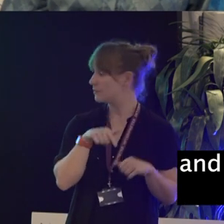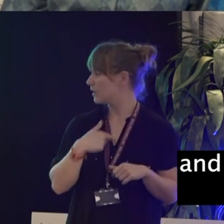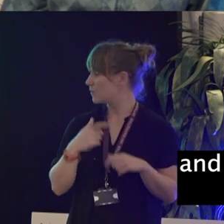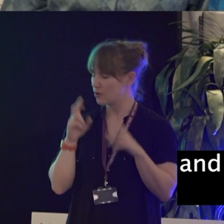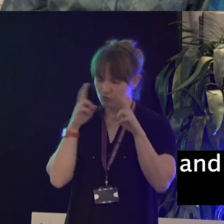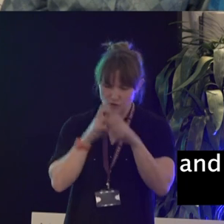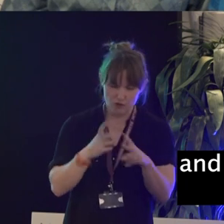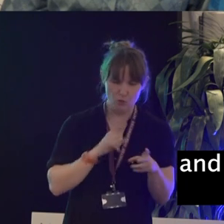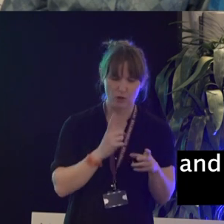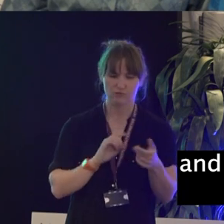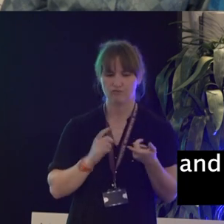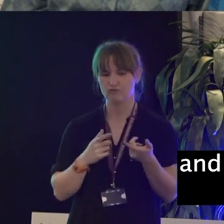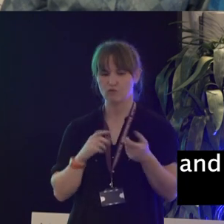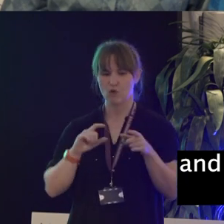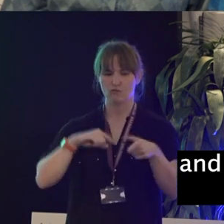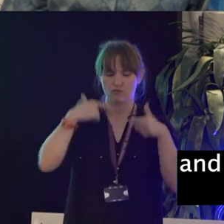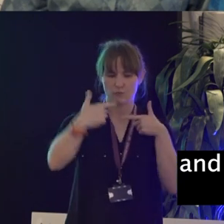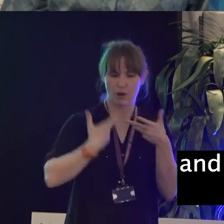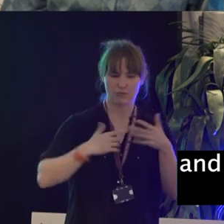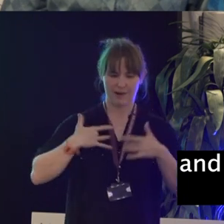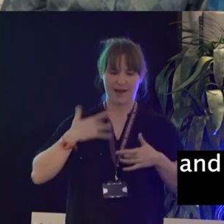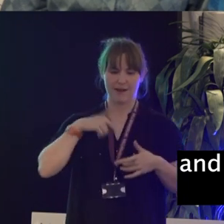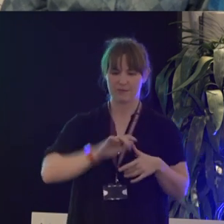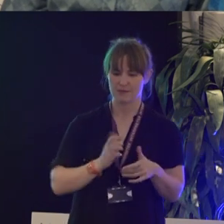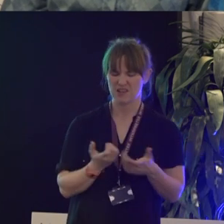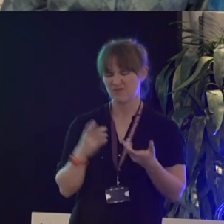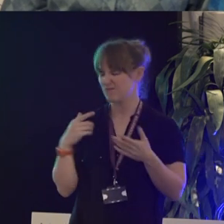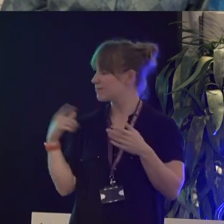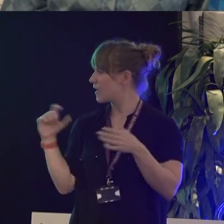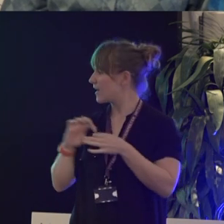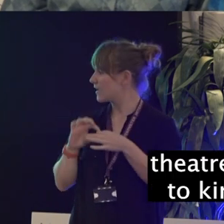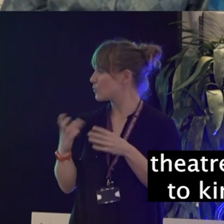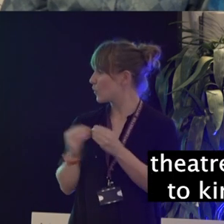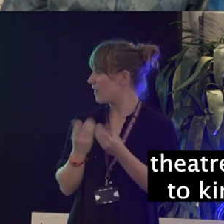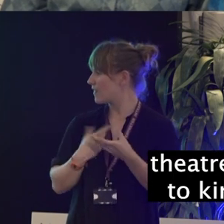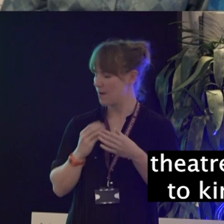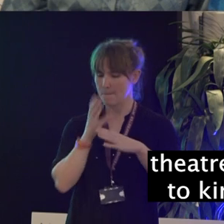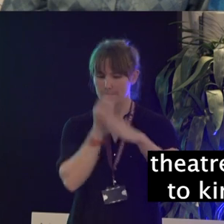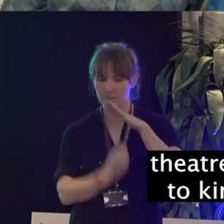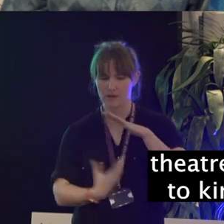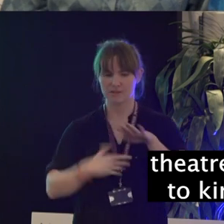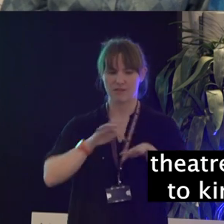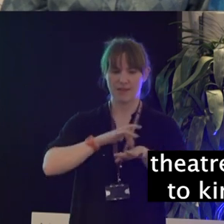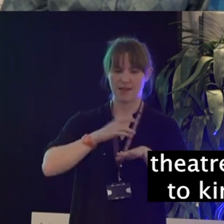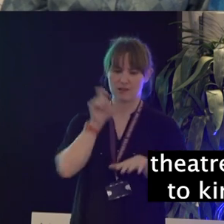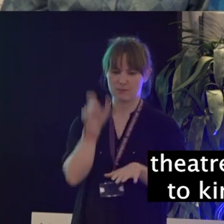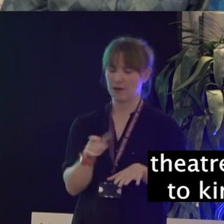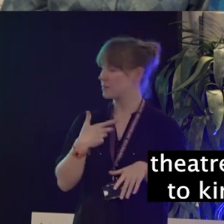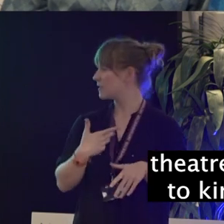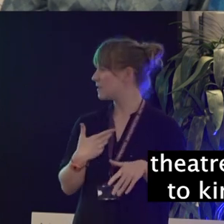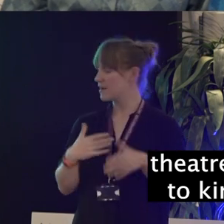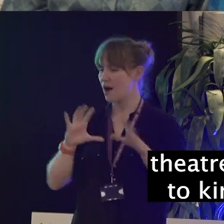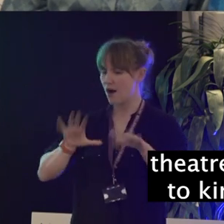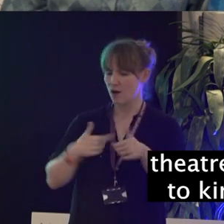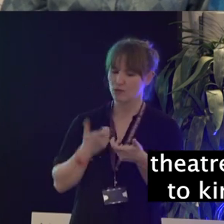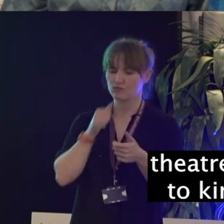and how mainly immersive theatre artists, but also theatre artists generally use technology to